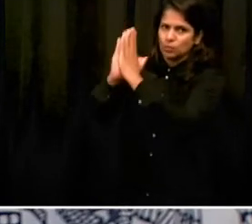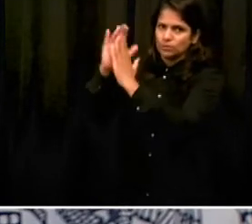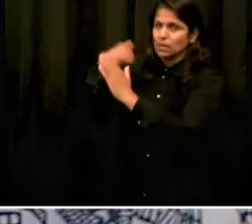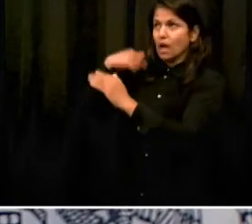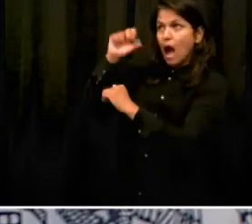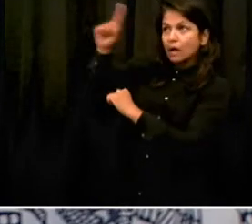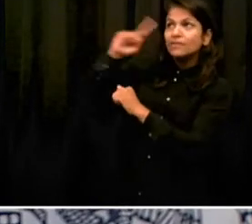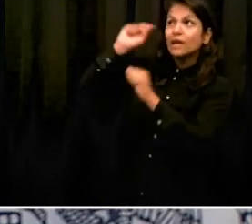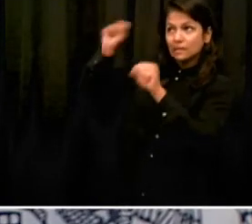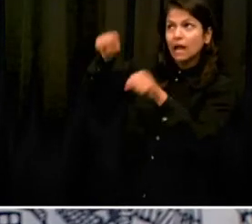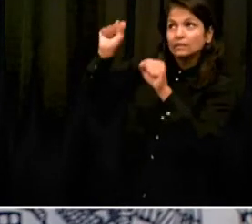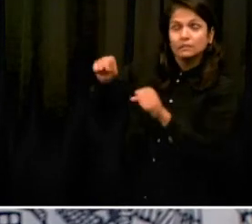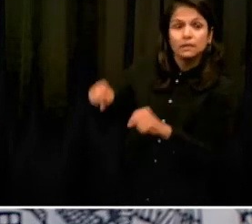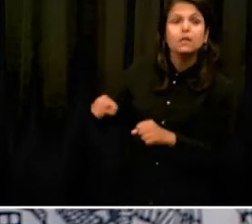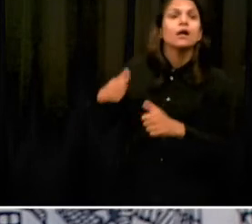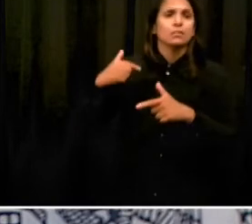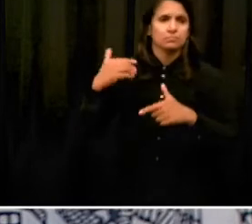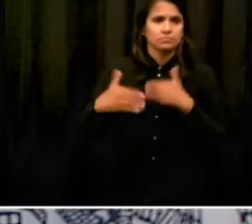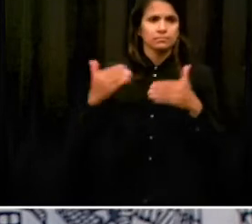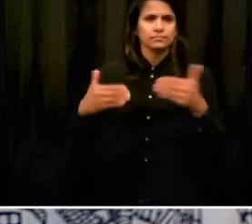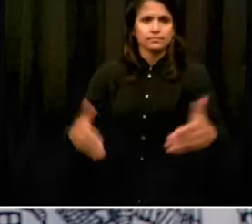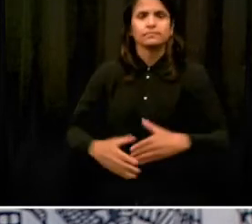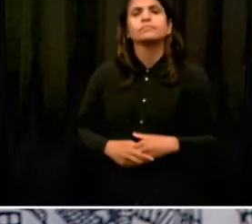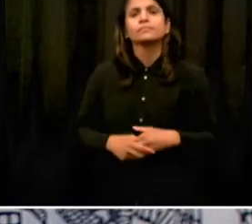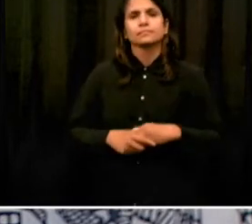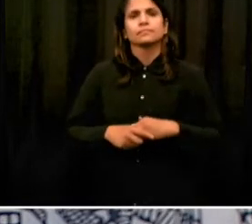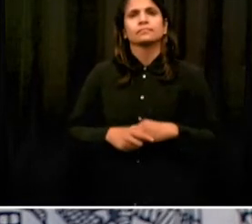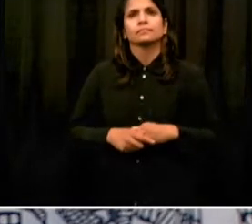is Rich from WCBS Radio.